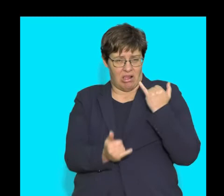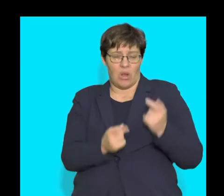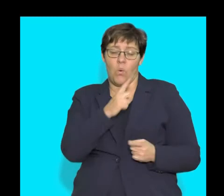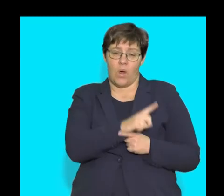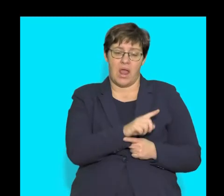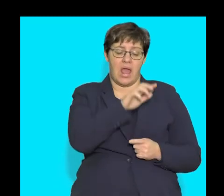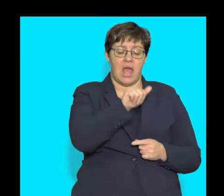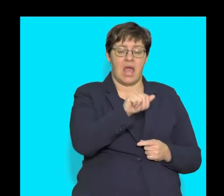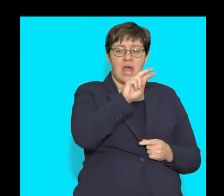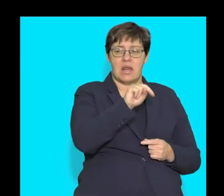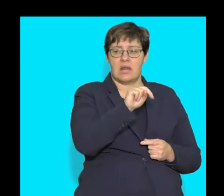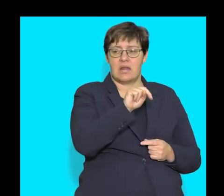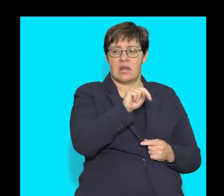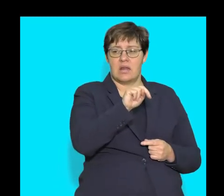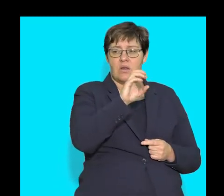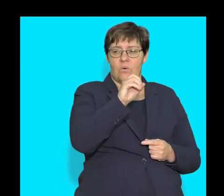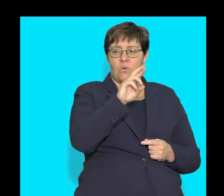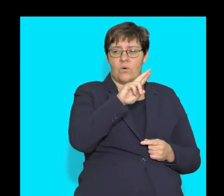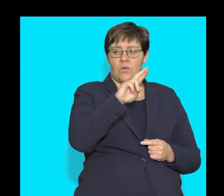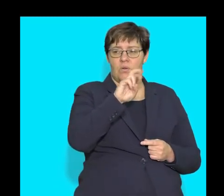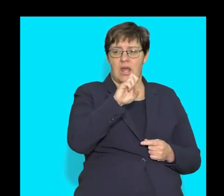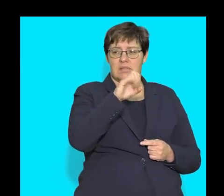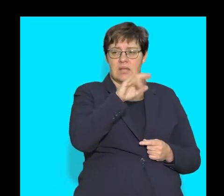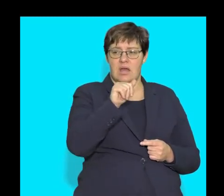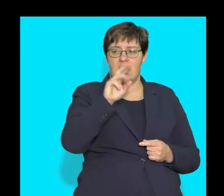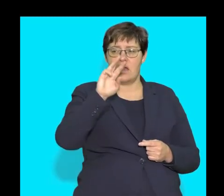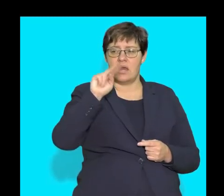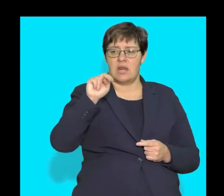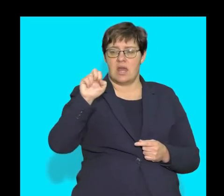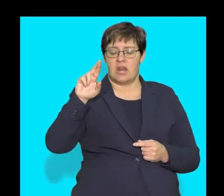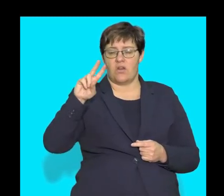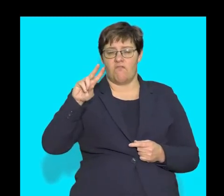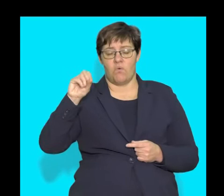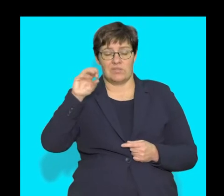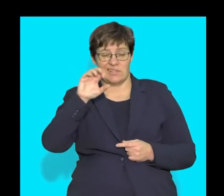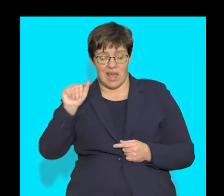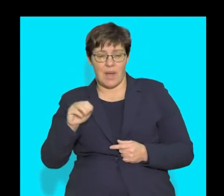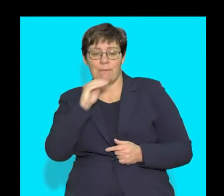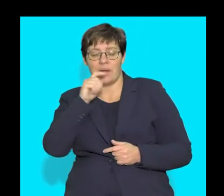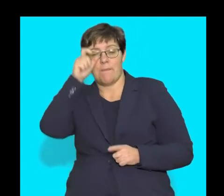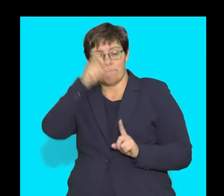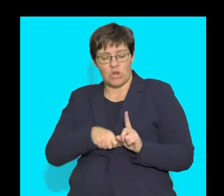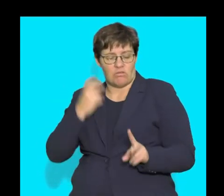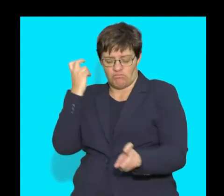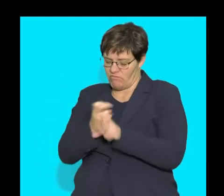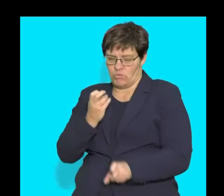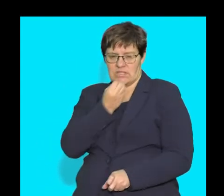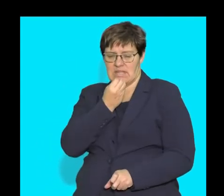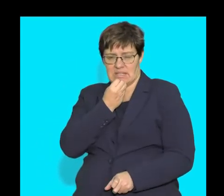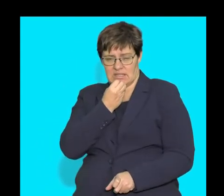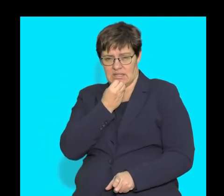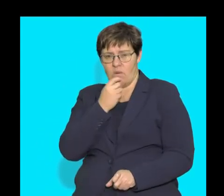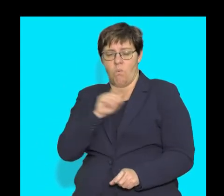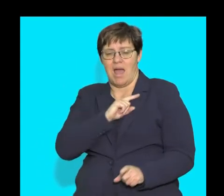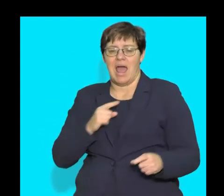disorders. One is called anorexia nervosa, and this is a condition where a person refuses